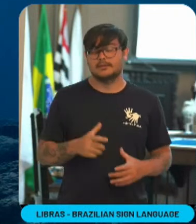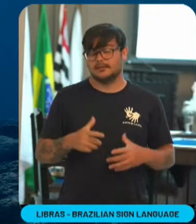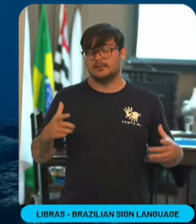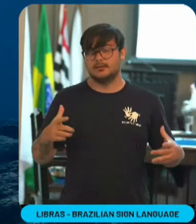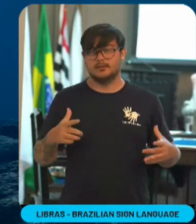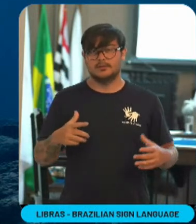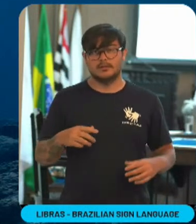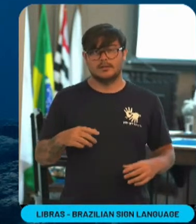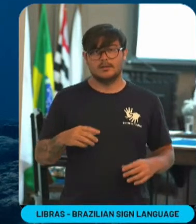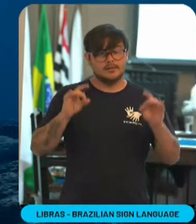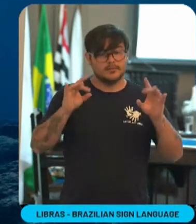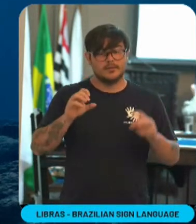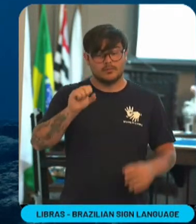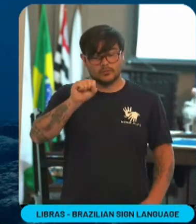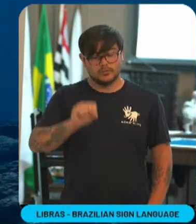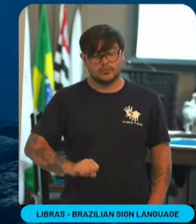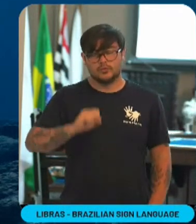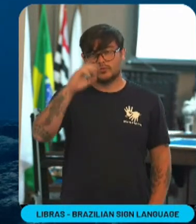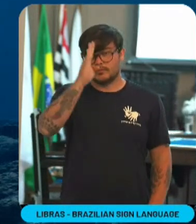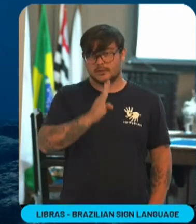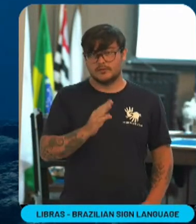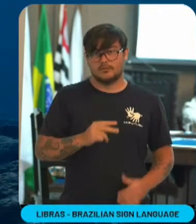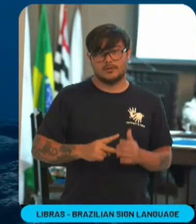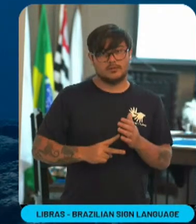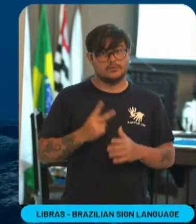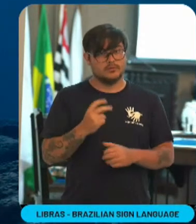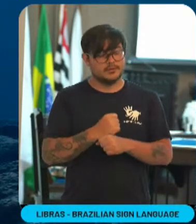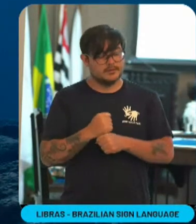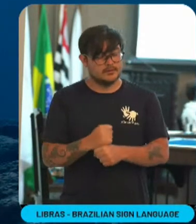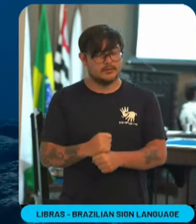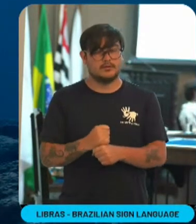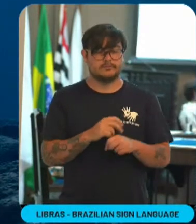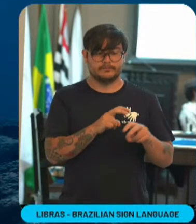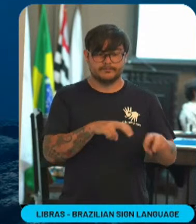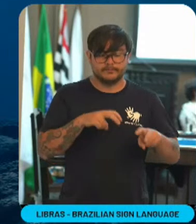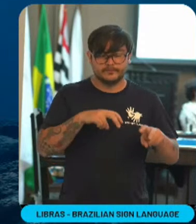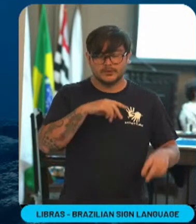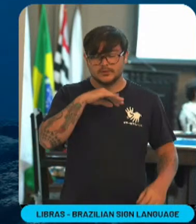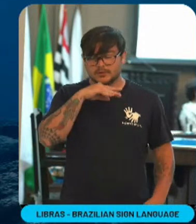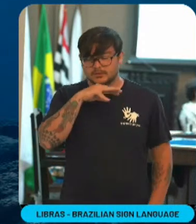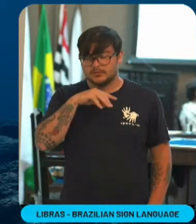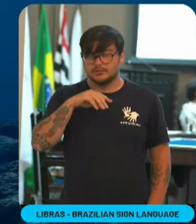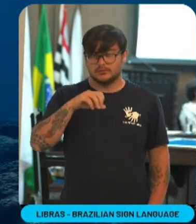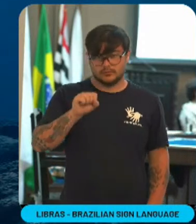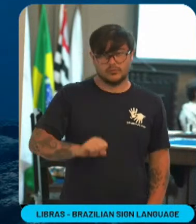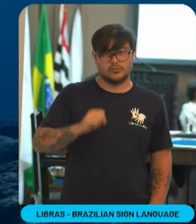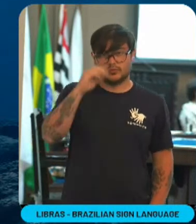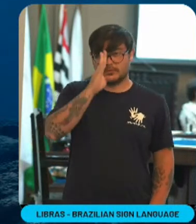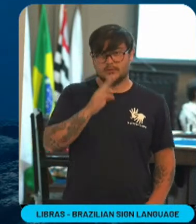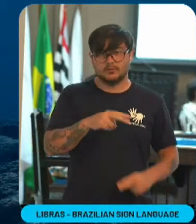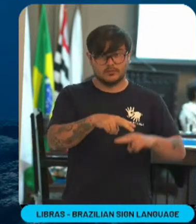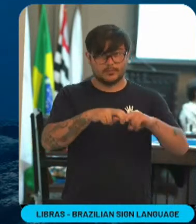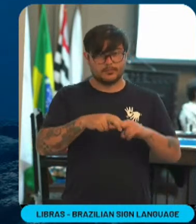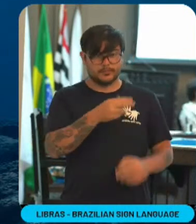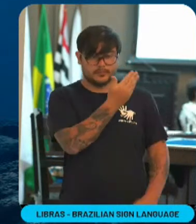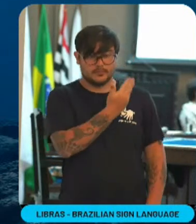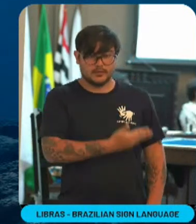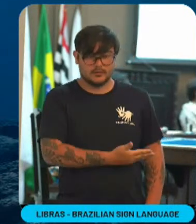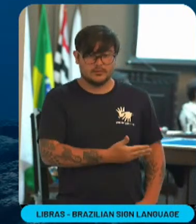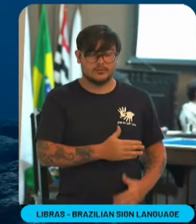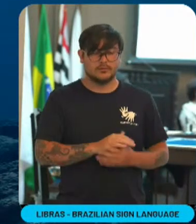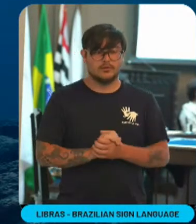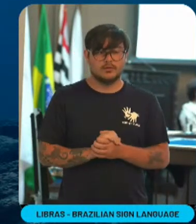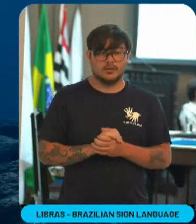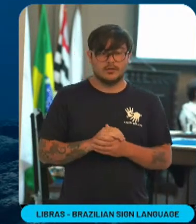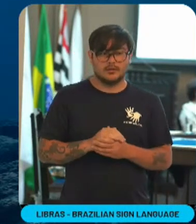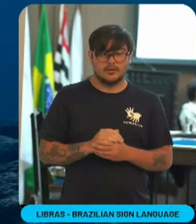Nina. So there were climate changes and the agriculture was impacted because of